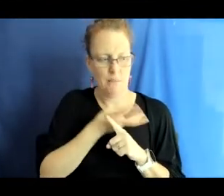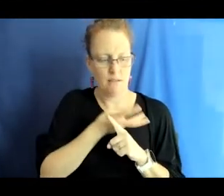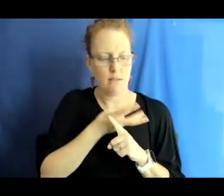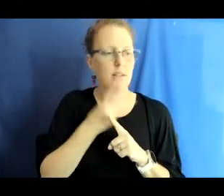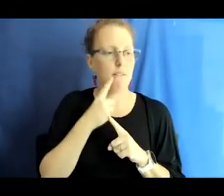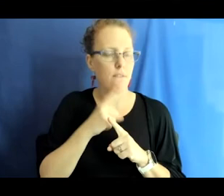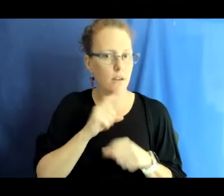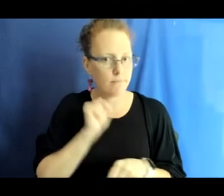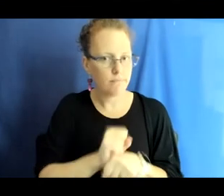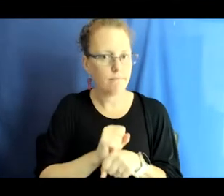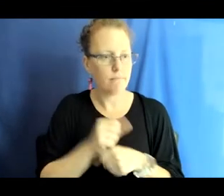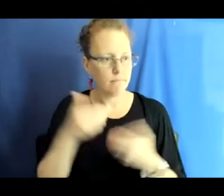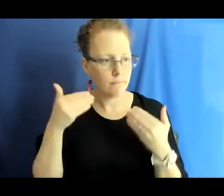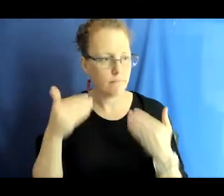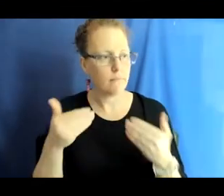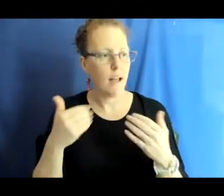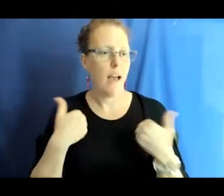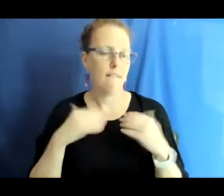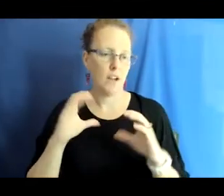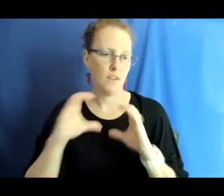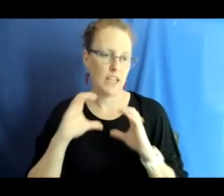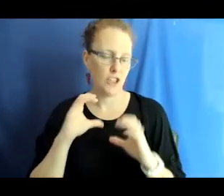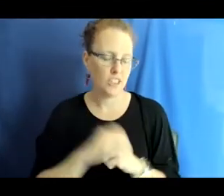go of having a conversation